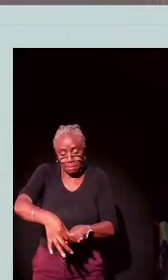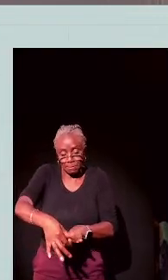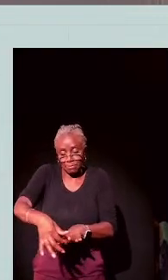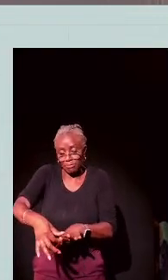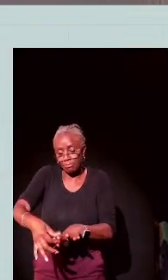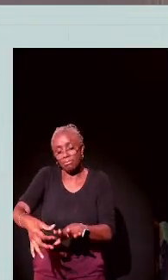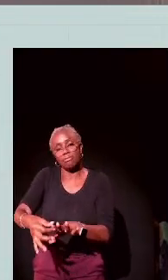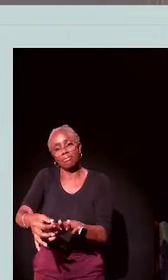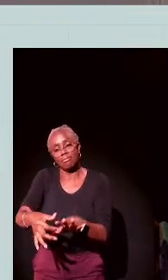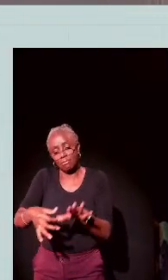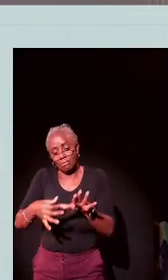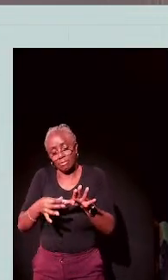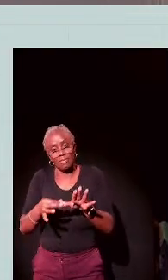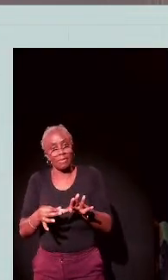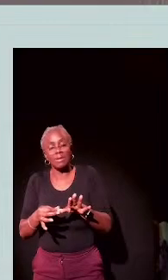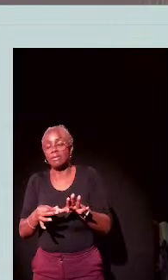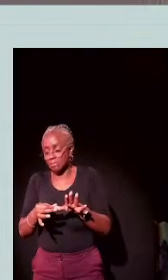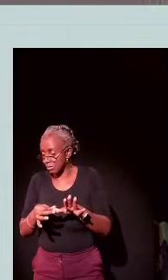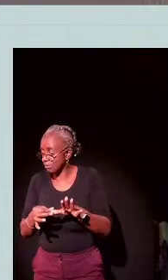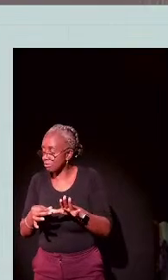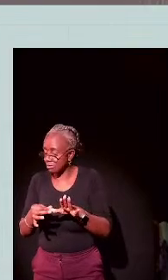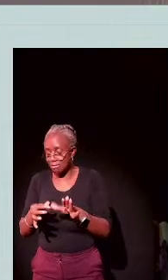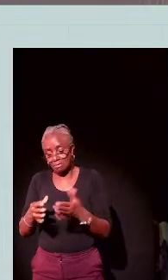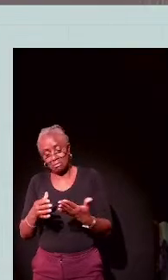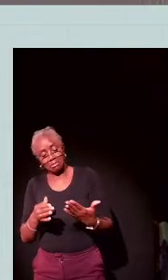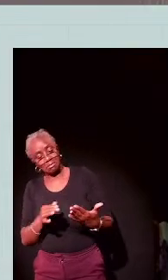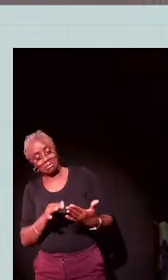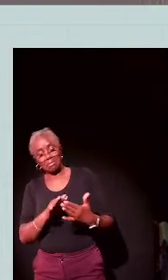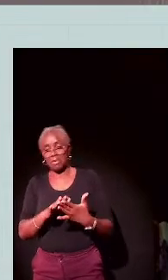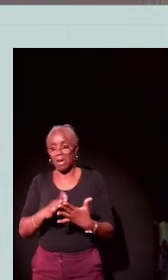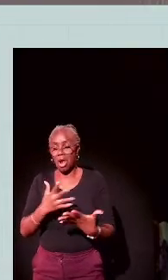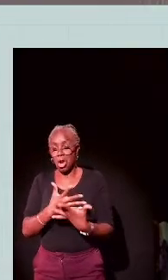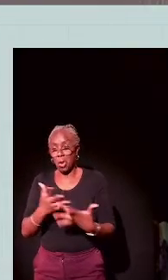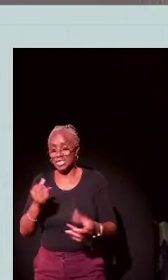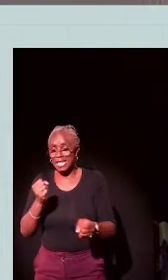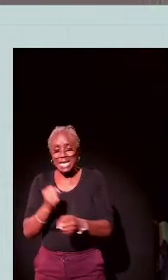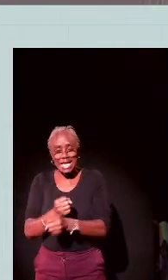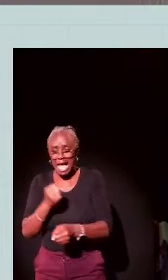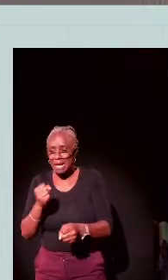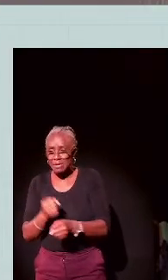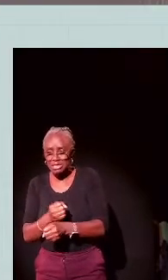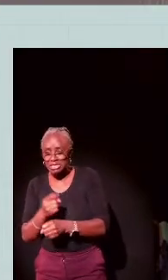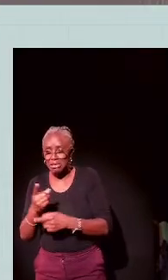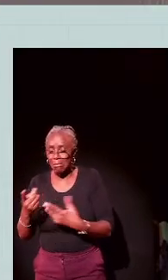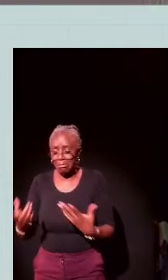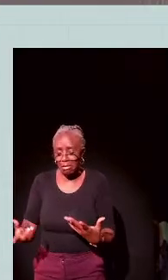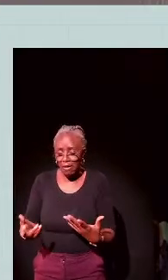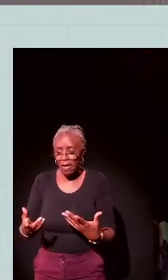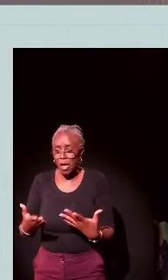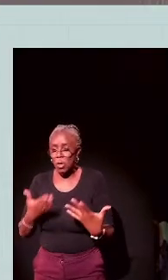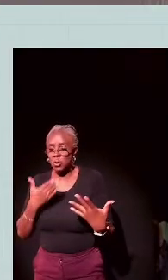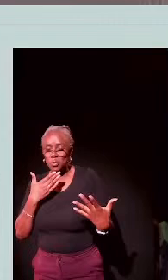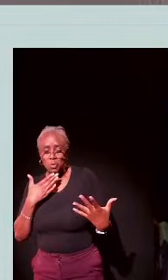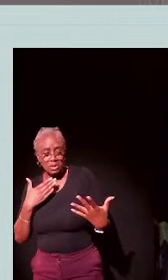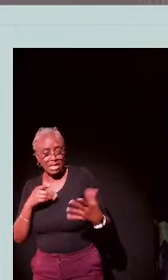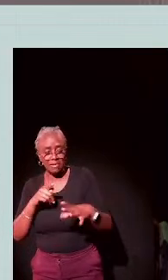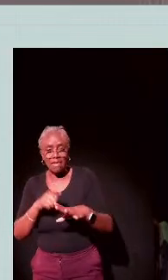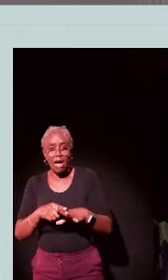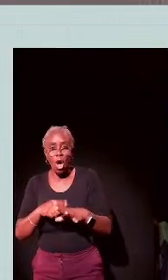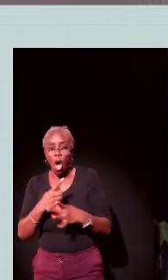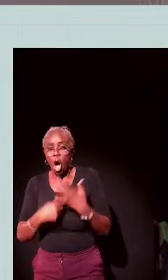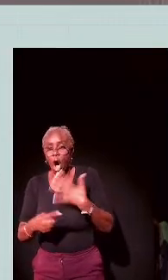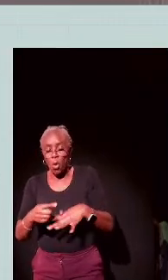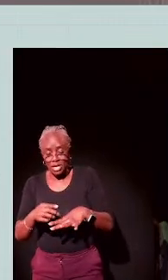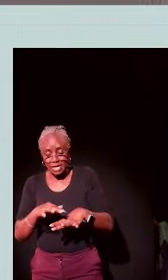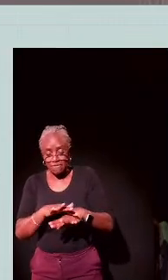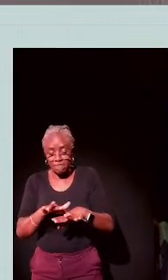big problem towards early prototypes, I realized, is that a lot of gamers, as a result of their atrophy, aren't really just using the fingertip. They're using